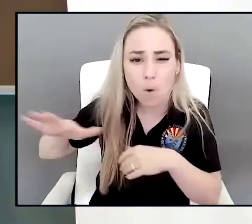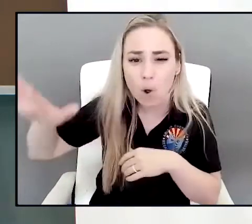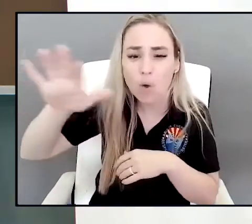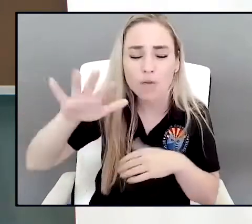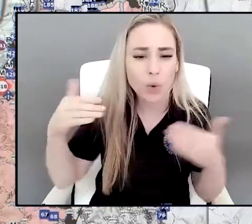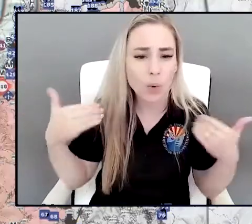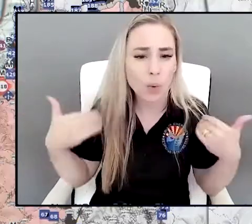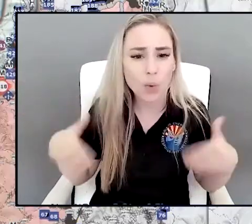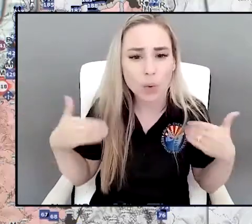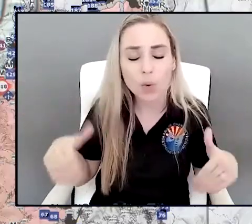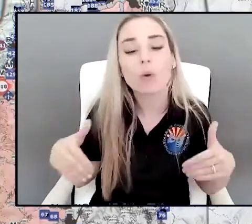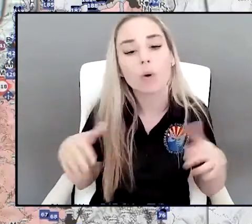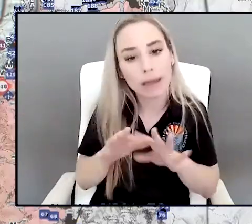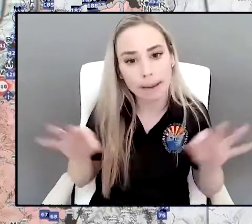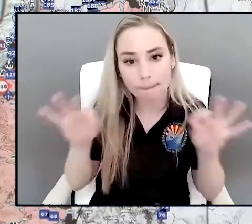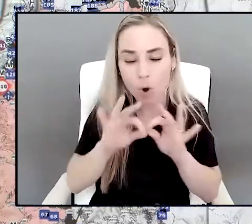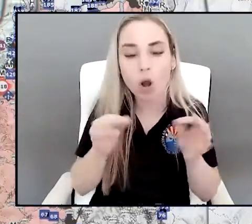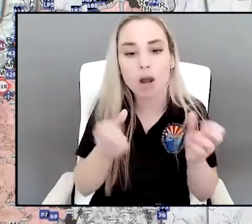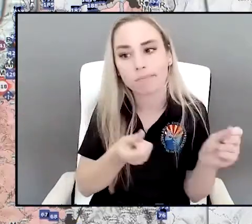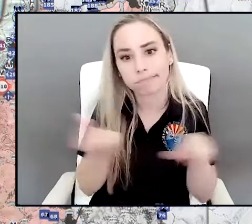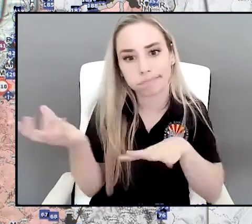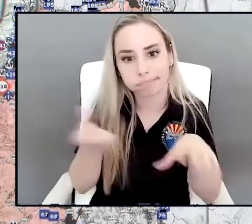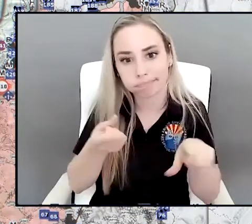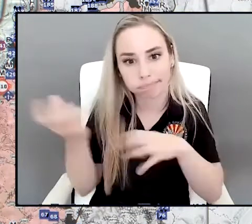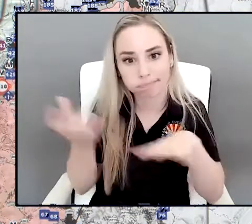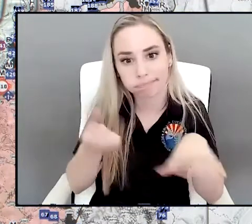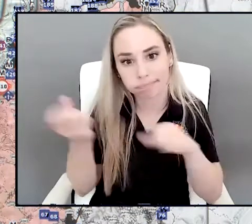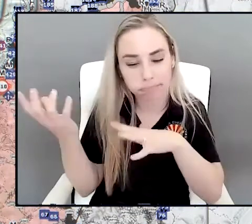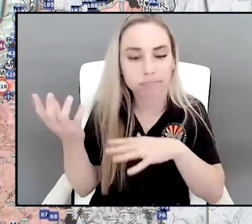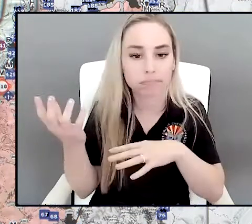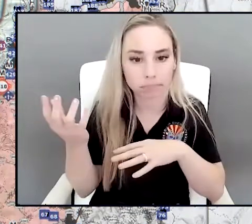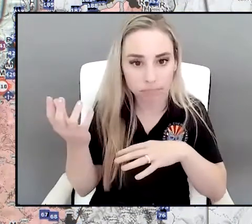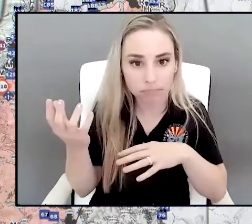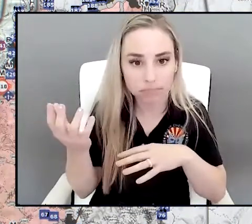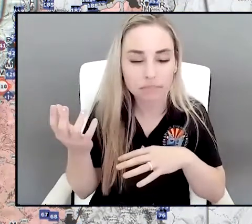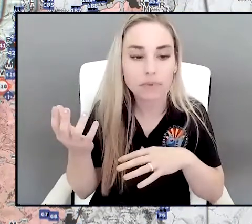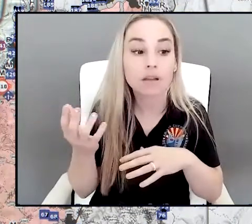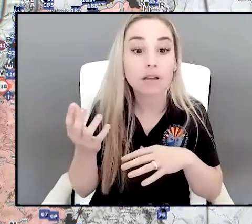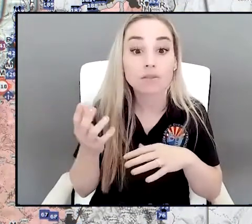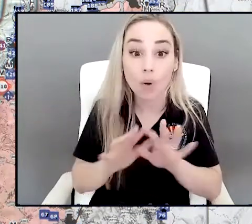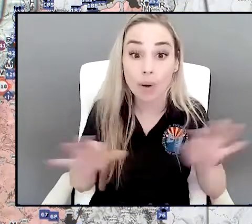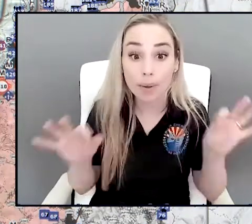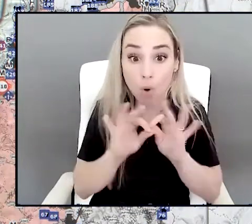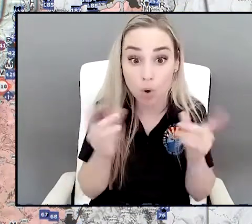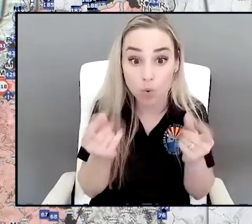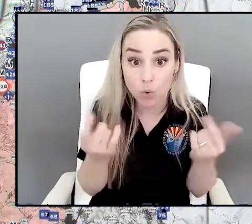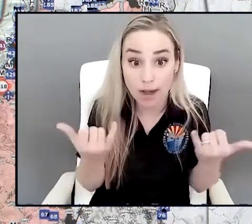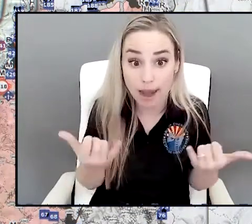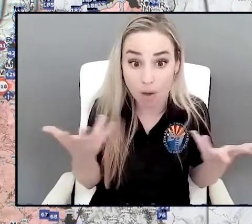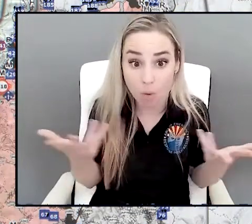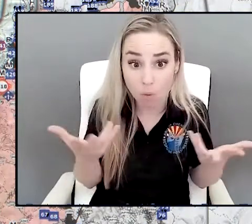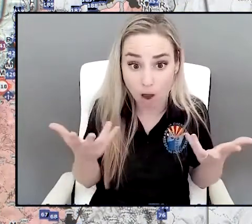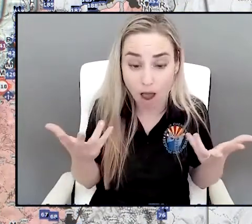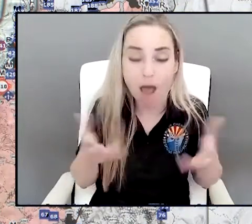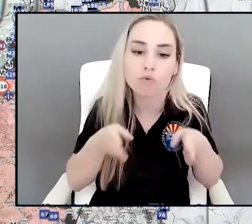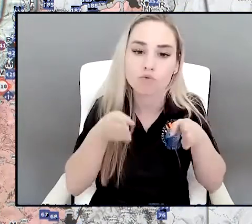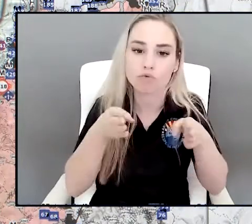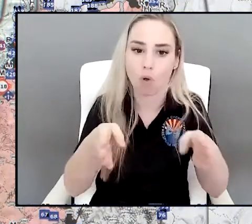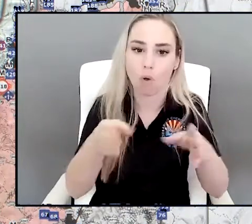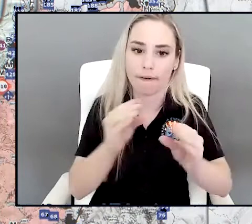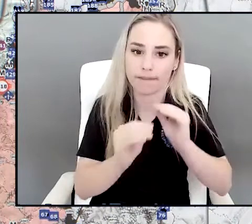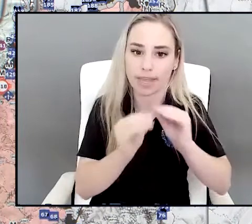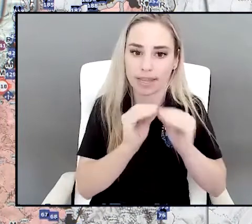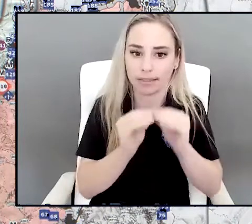that are sitting there, we want to get hauled off and out of that area. So the main focus right now is to get that